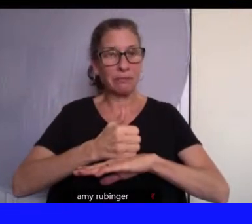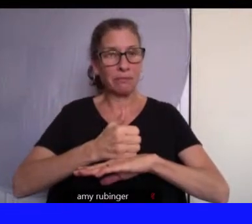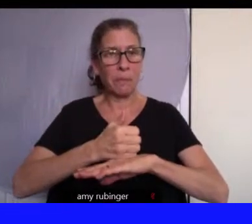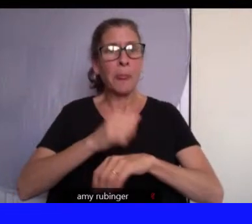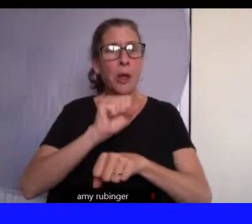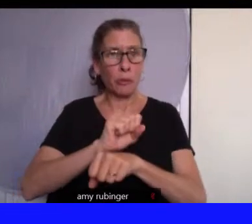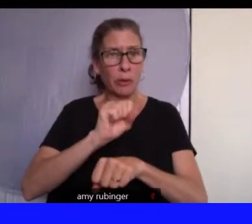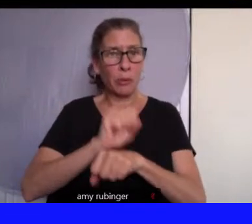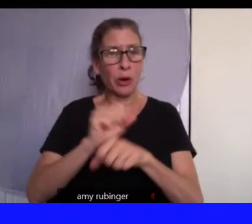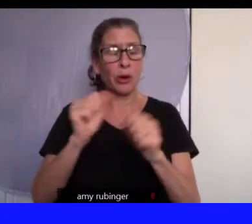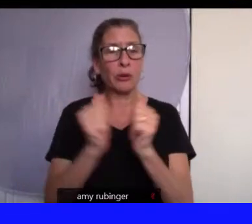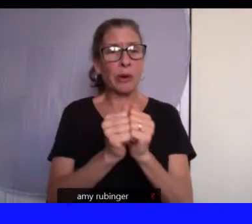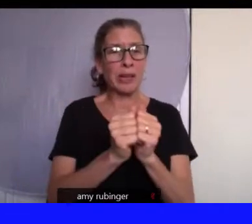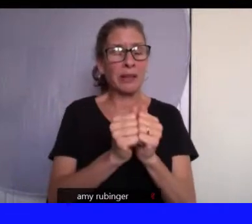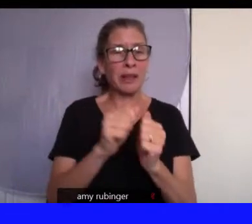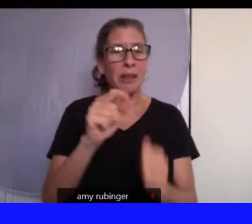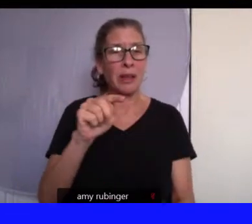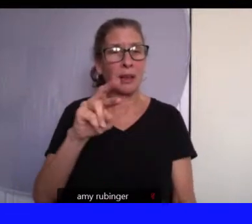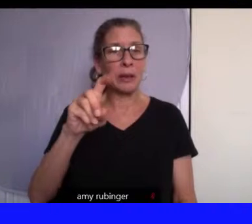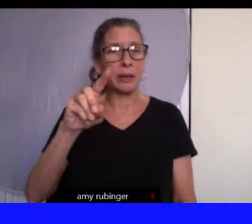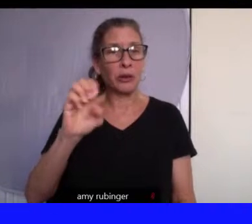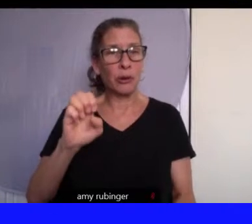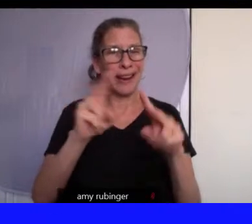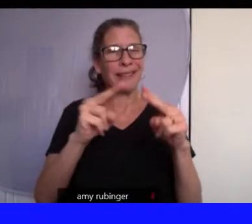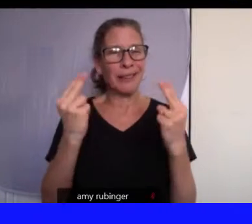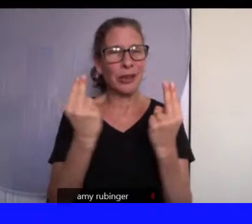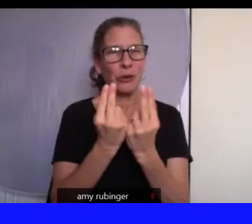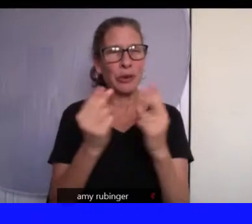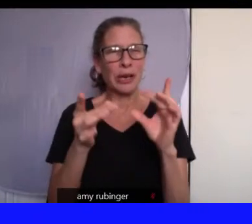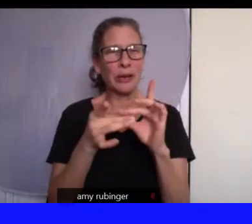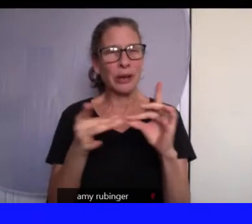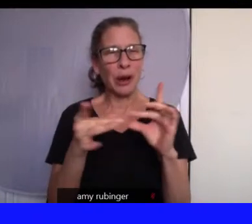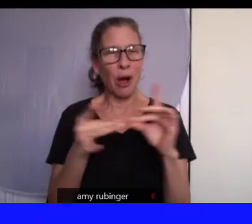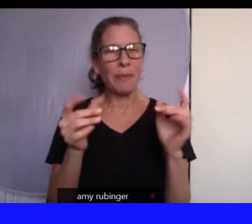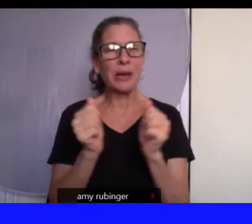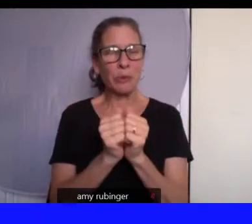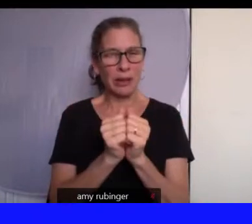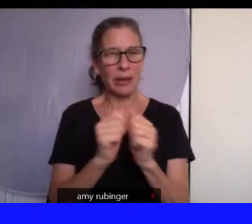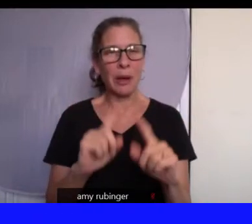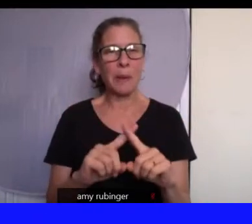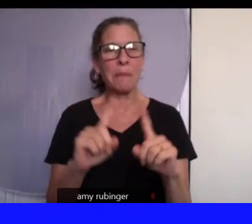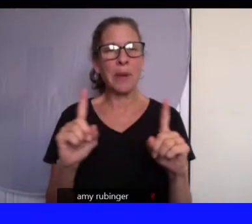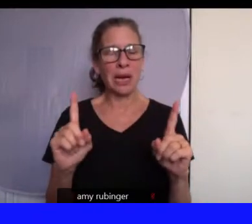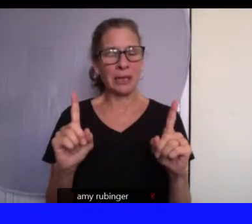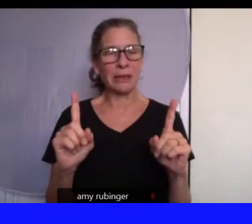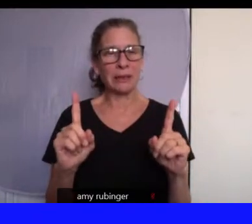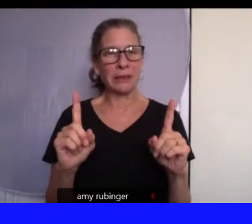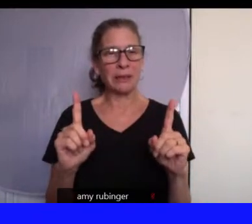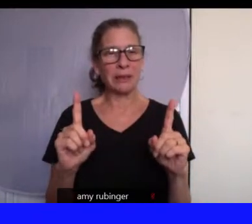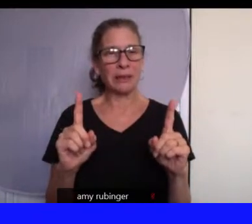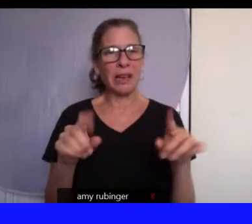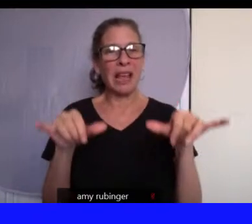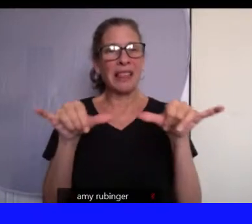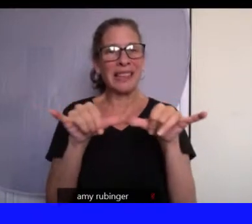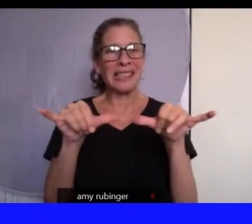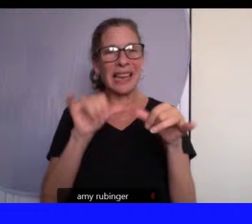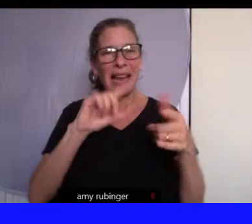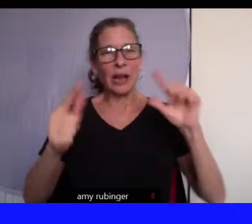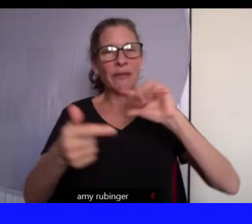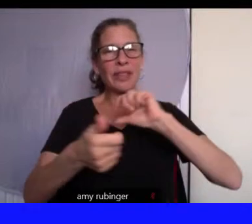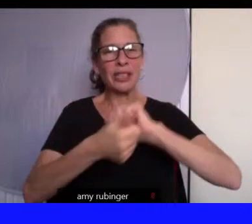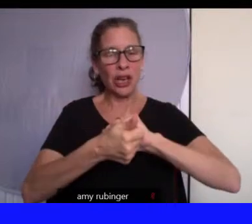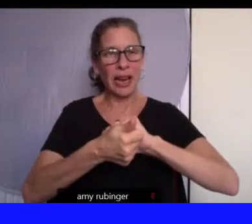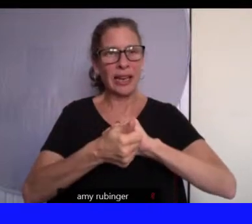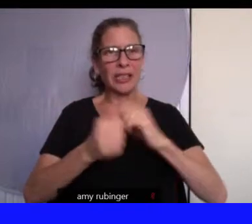Again, given the performance in 2020 financially and clinically was excellent, but this year of COVID and